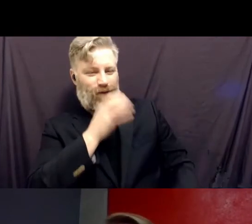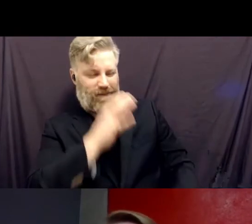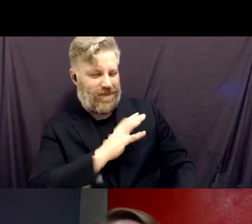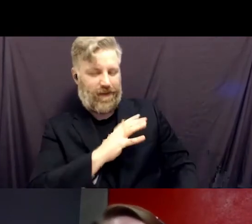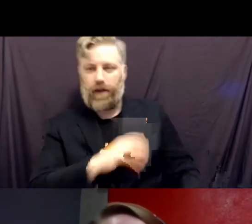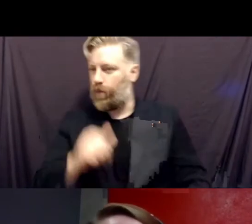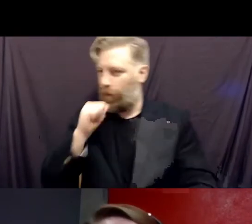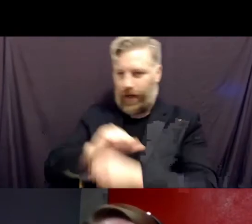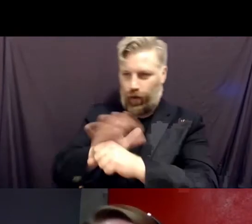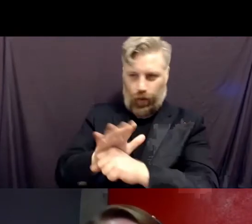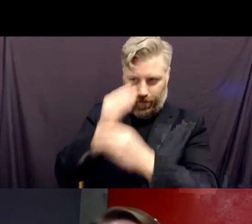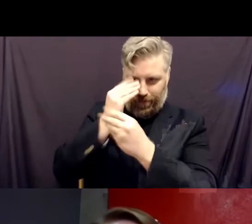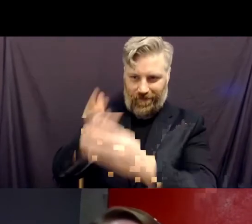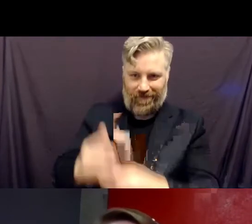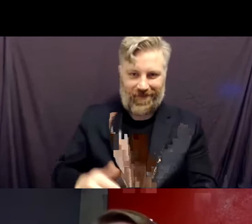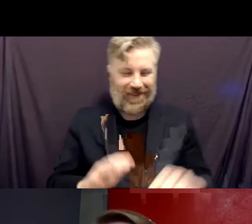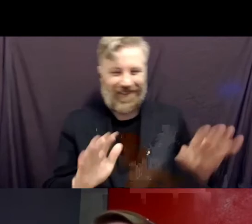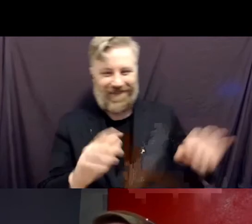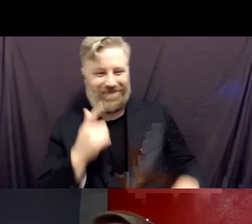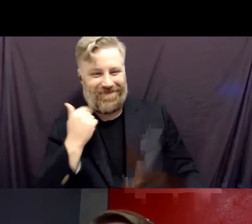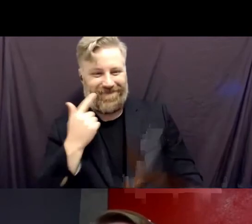No. And we should. So,